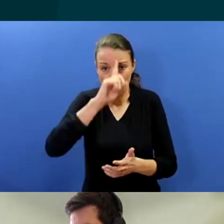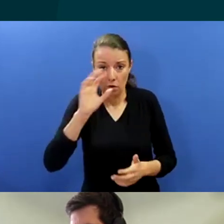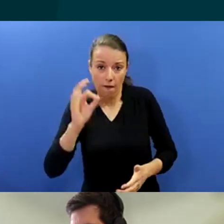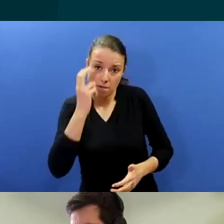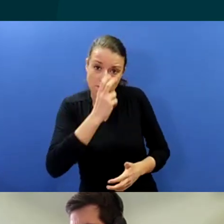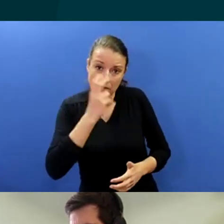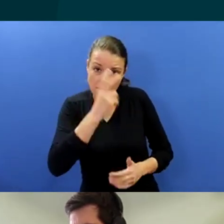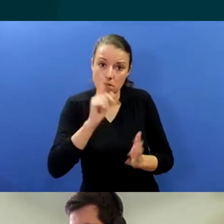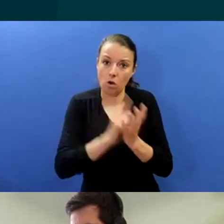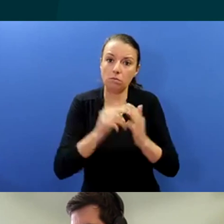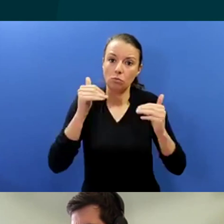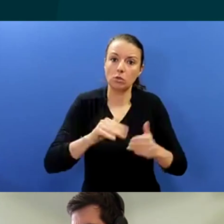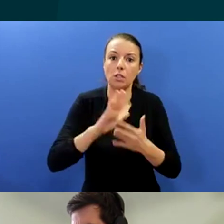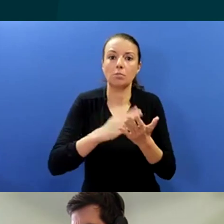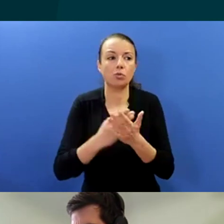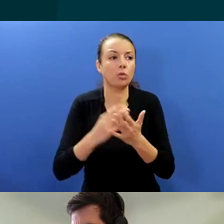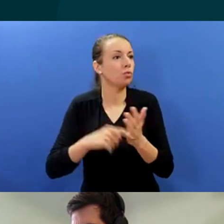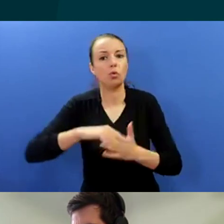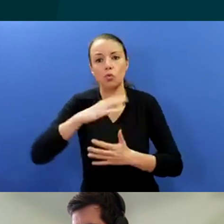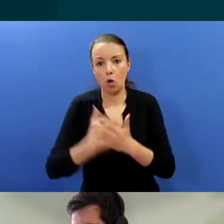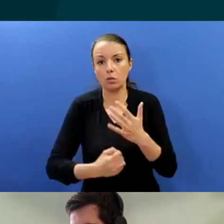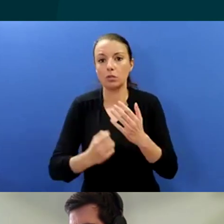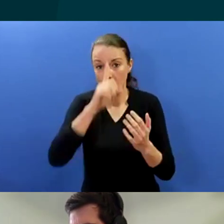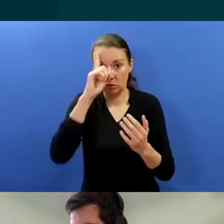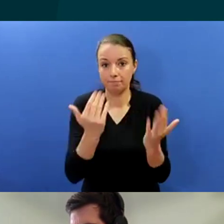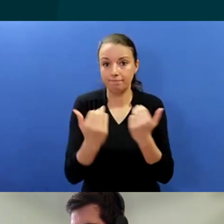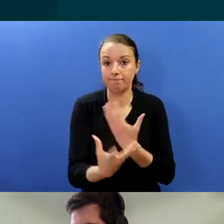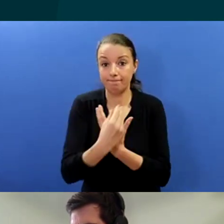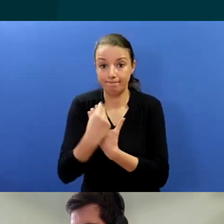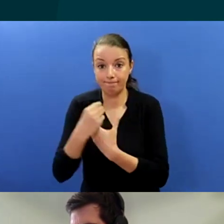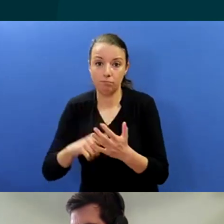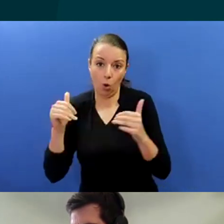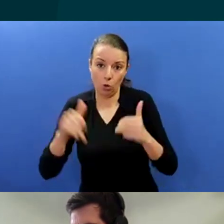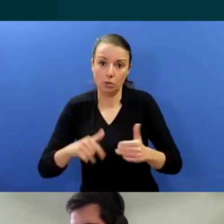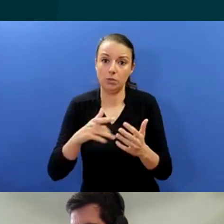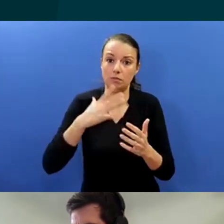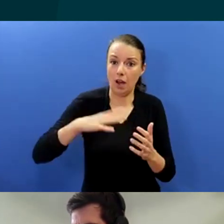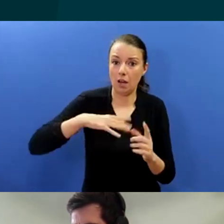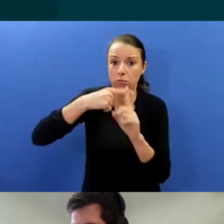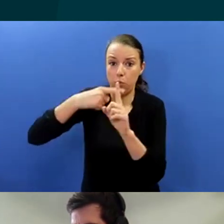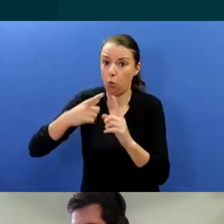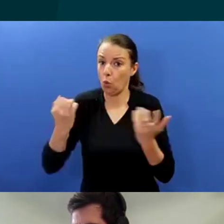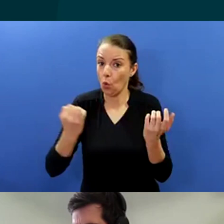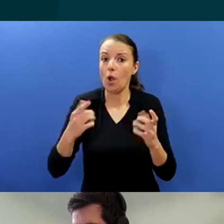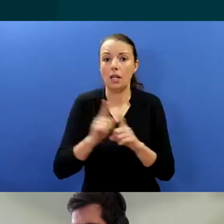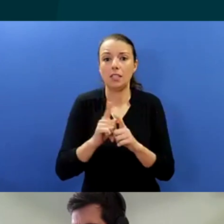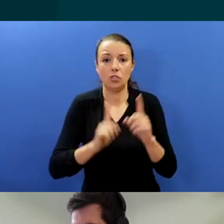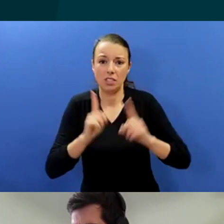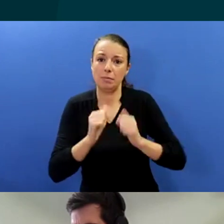can also be very challenging to manage. So yeah, the level of involvement